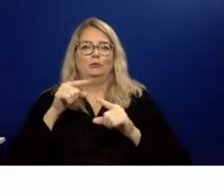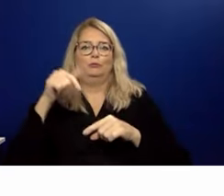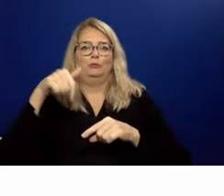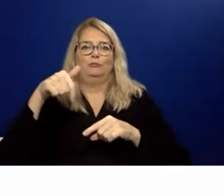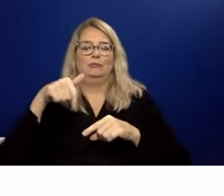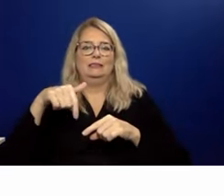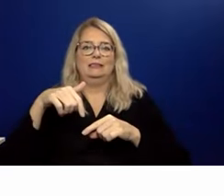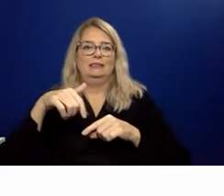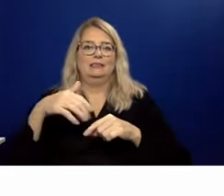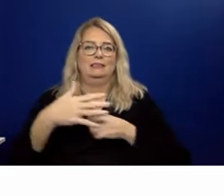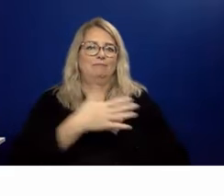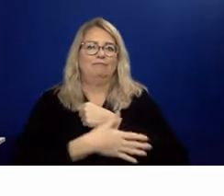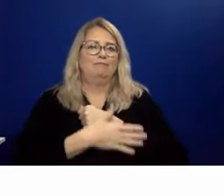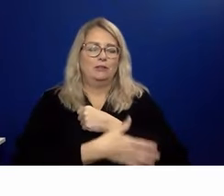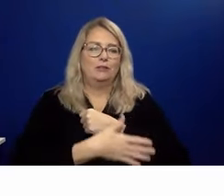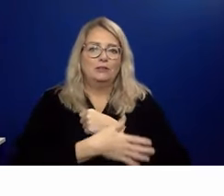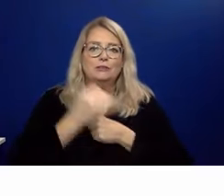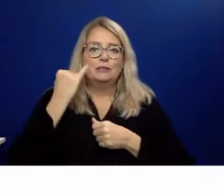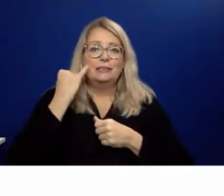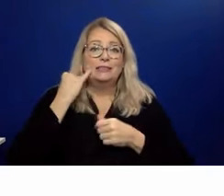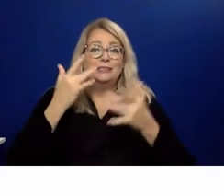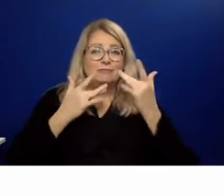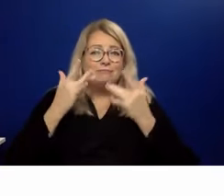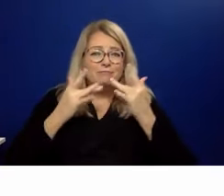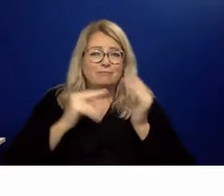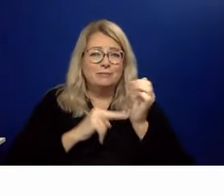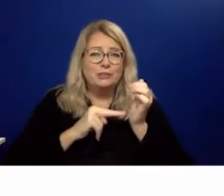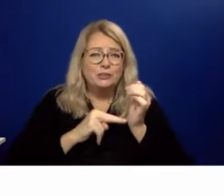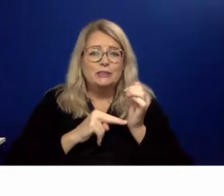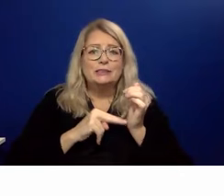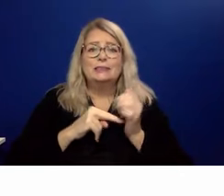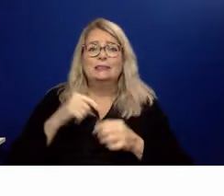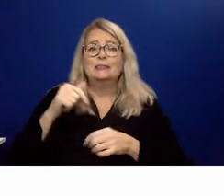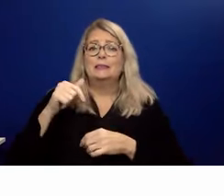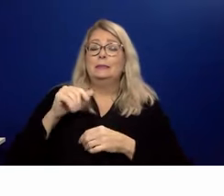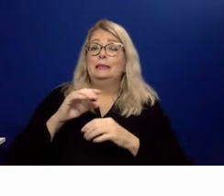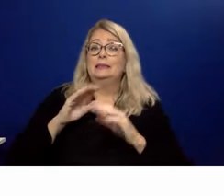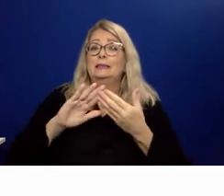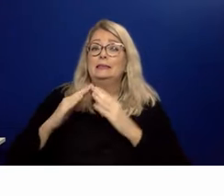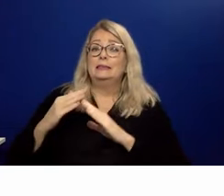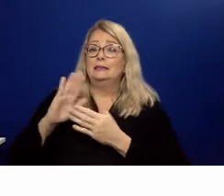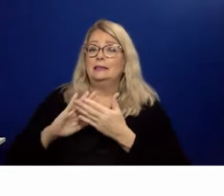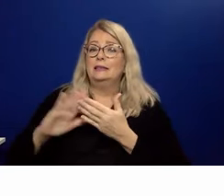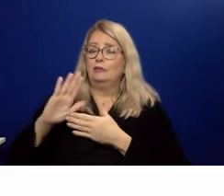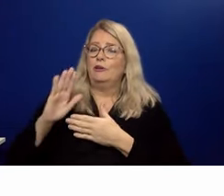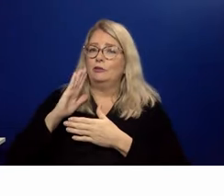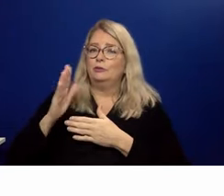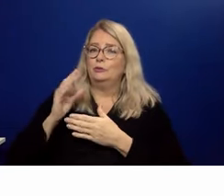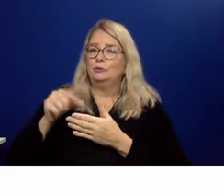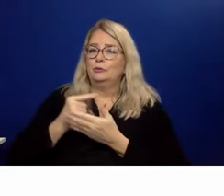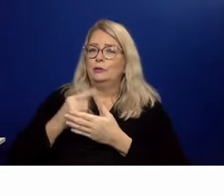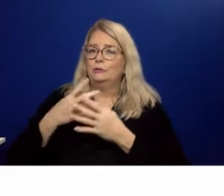documented. If we have nursing shortages, right? City College is going to graduate a lot of nurses, so hopefully not. We would delay